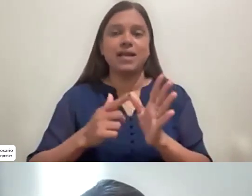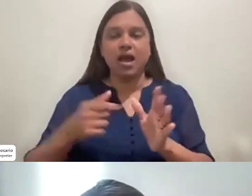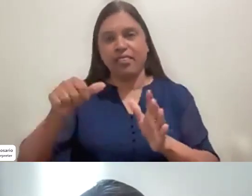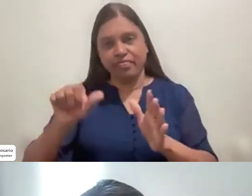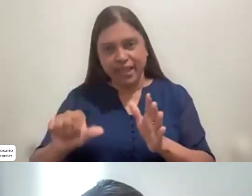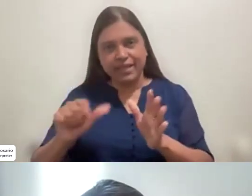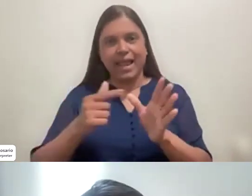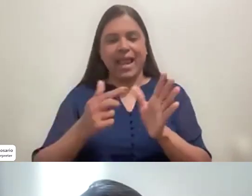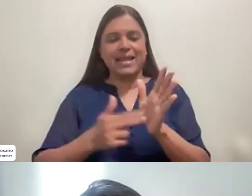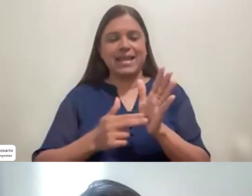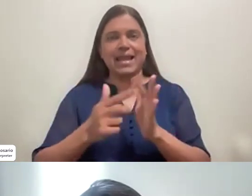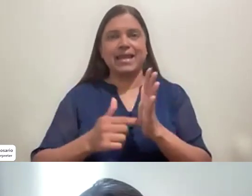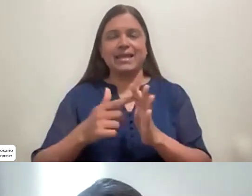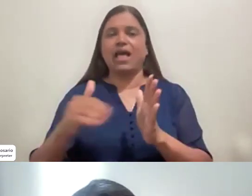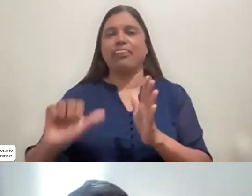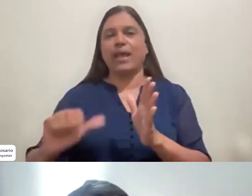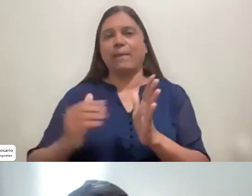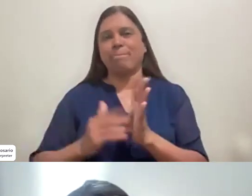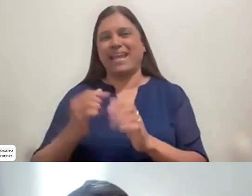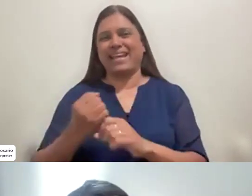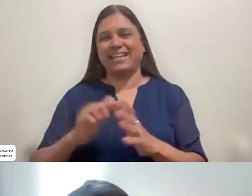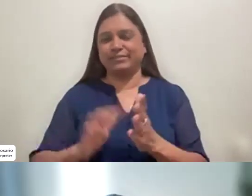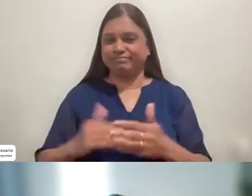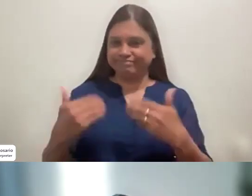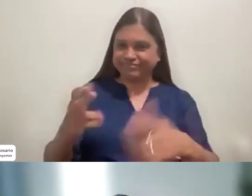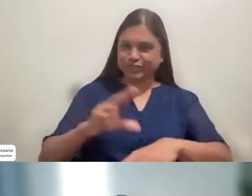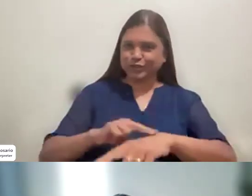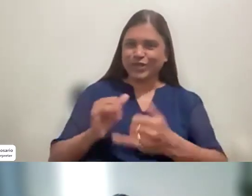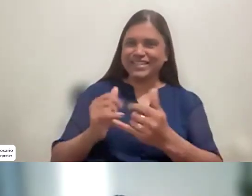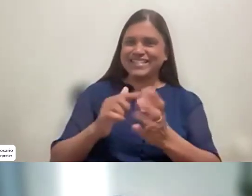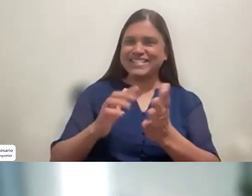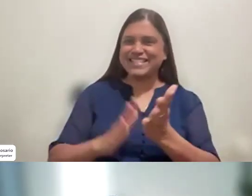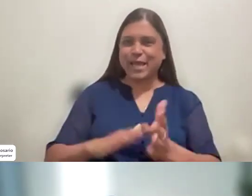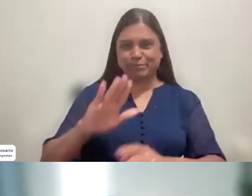So Sam, over to you. Okay. Good morning,